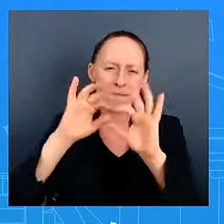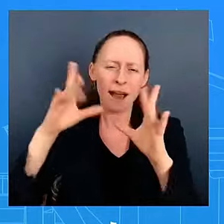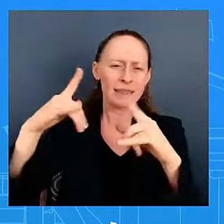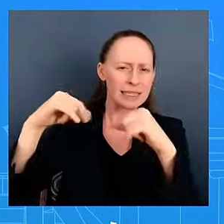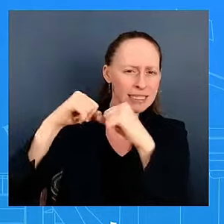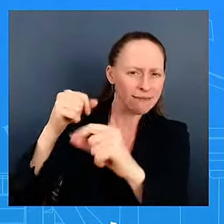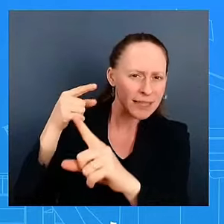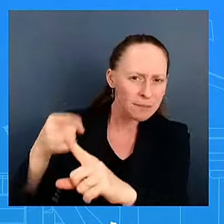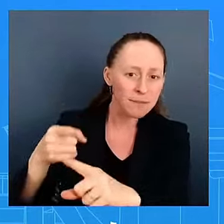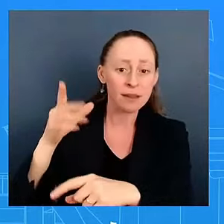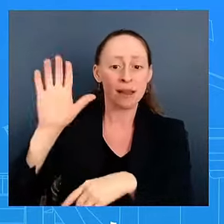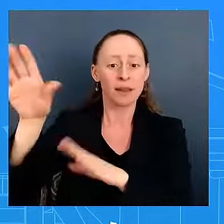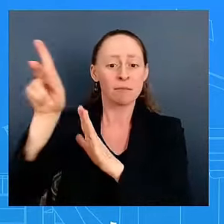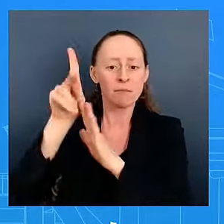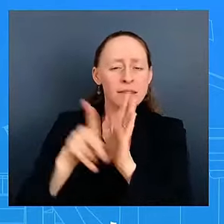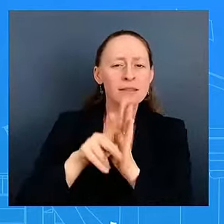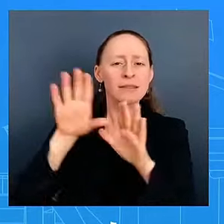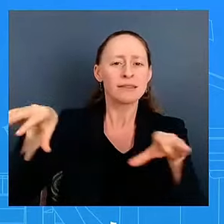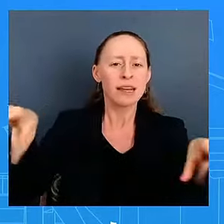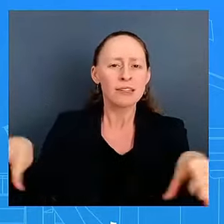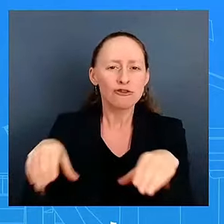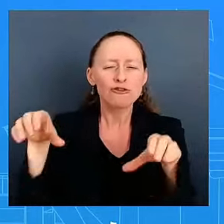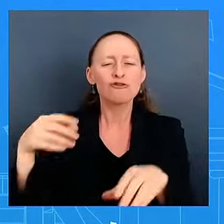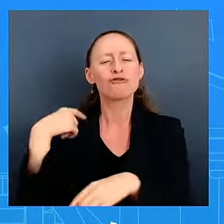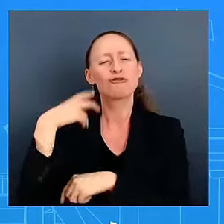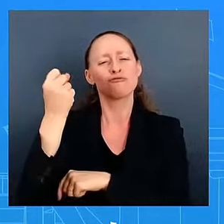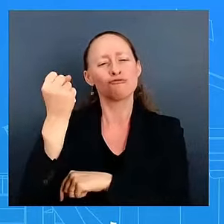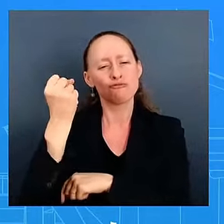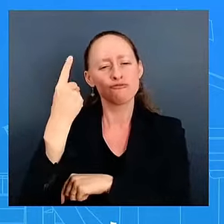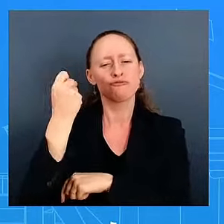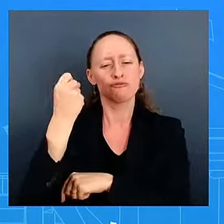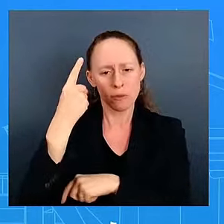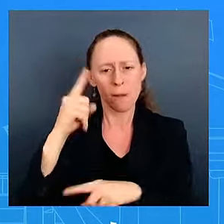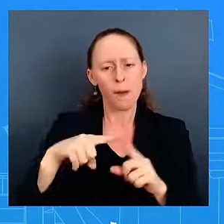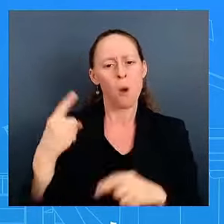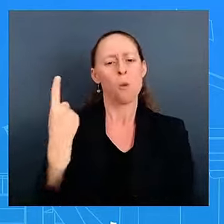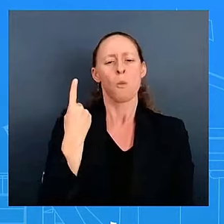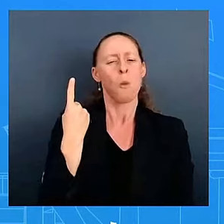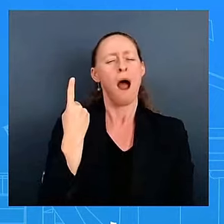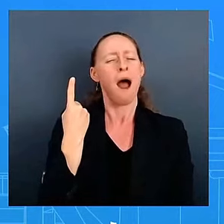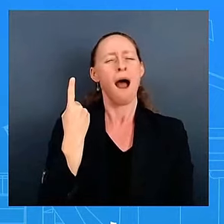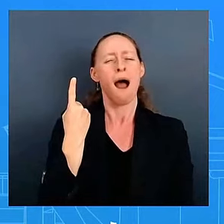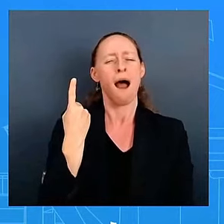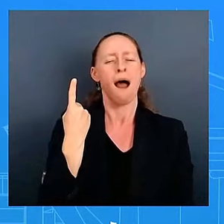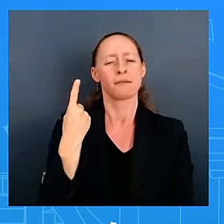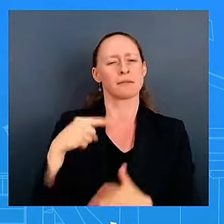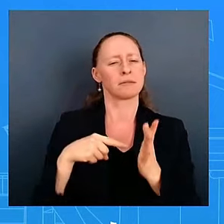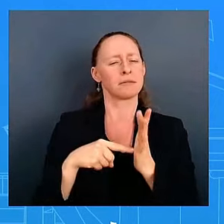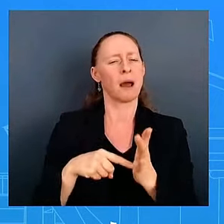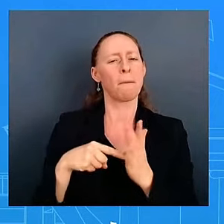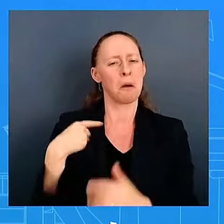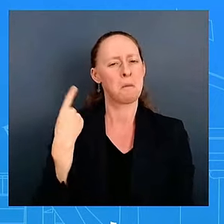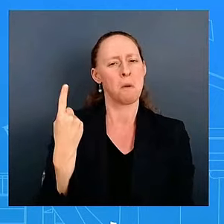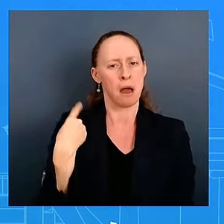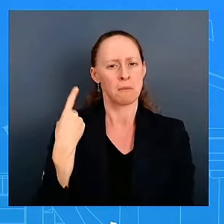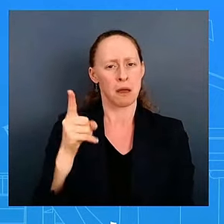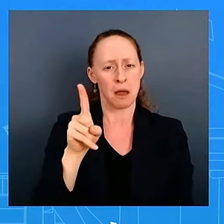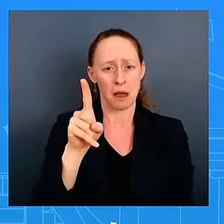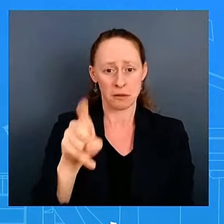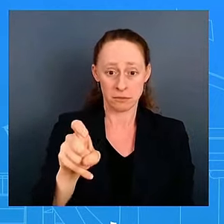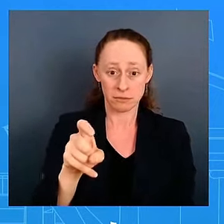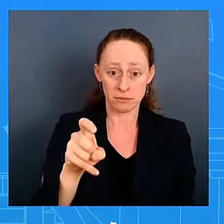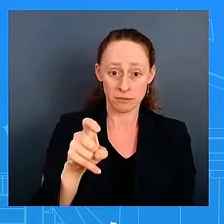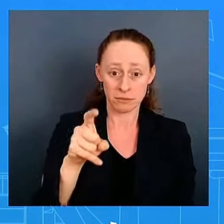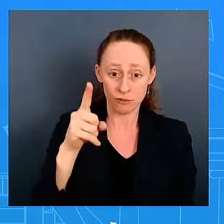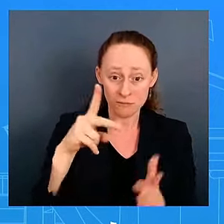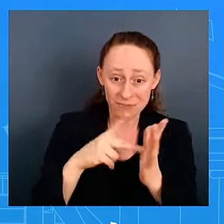one example, just going back, that comes to mind? September... In the past, we're talking about the last 12 days. I'm talking